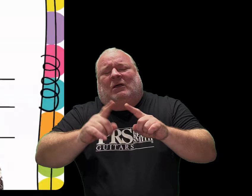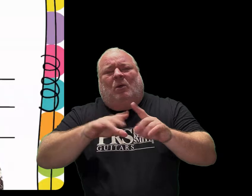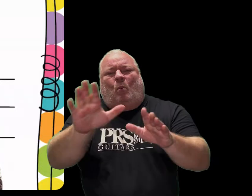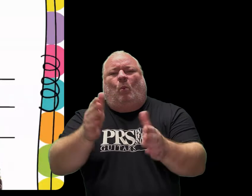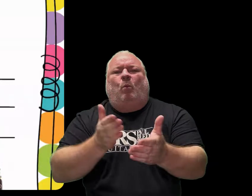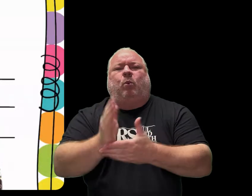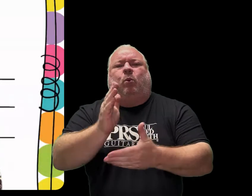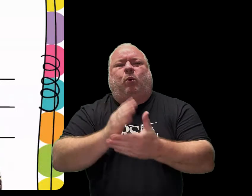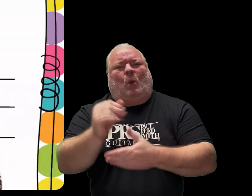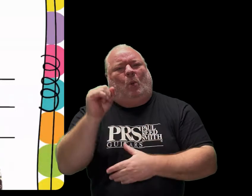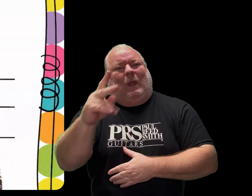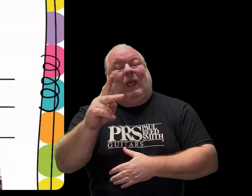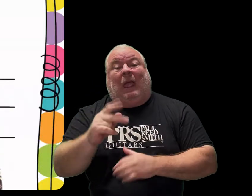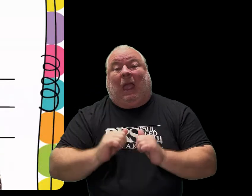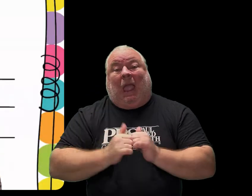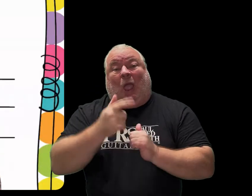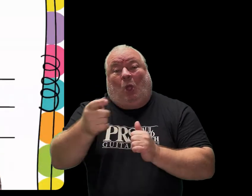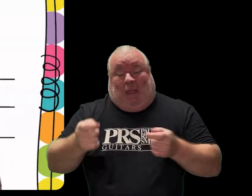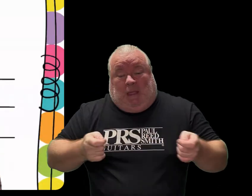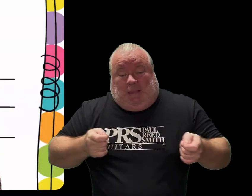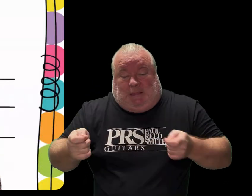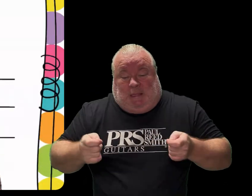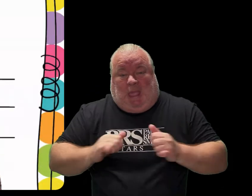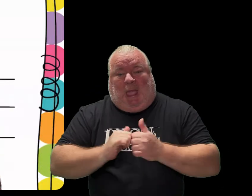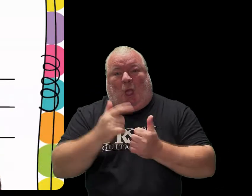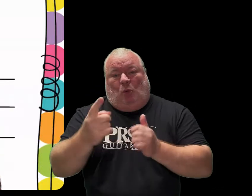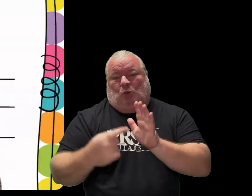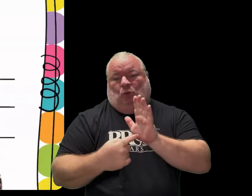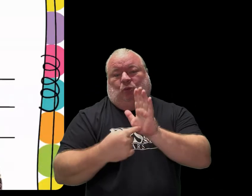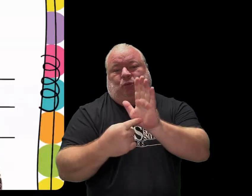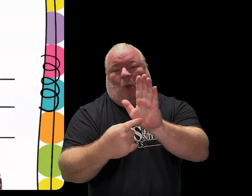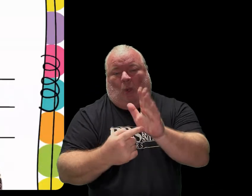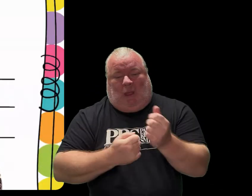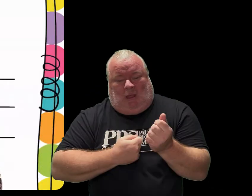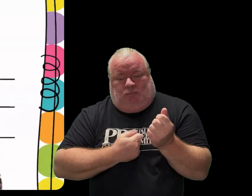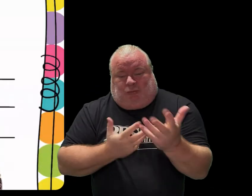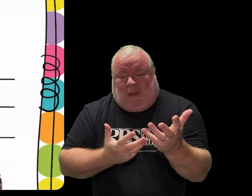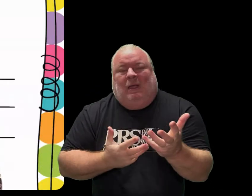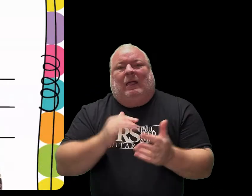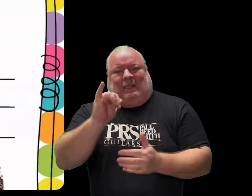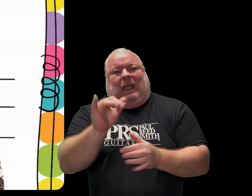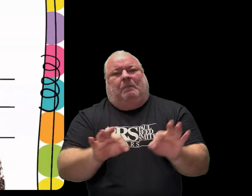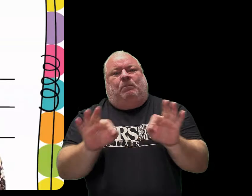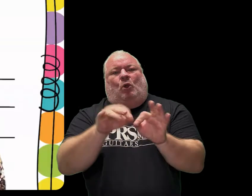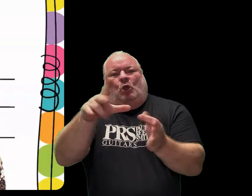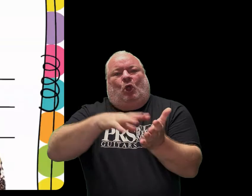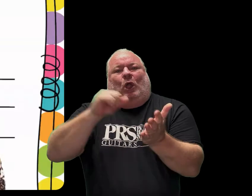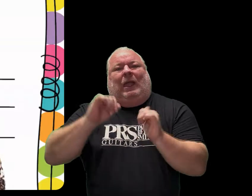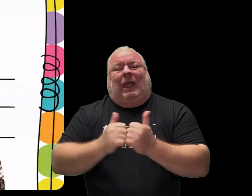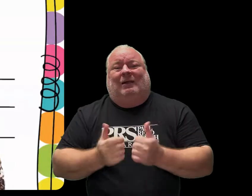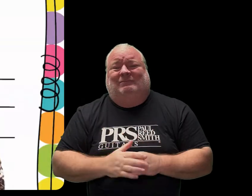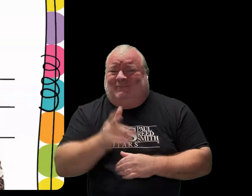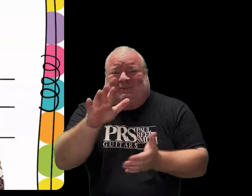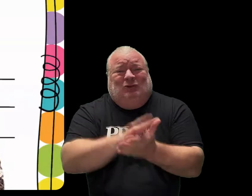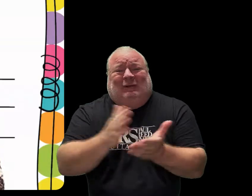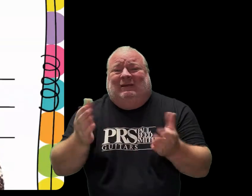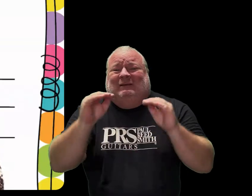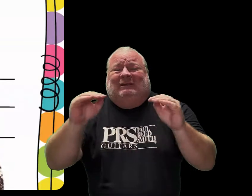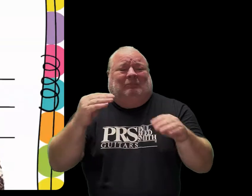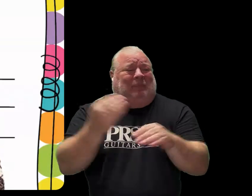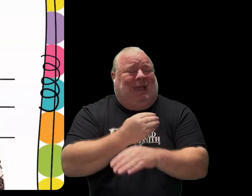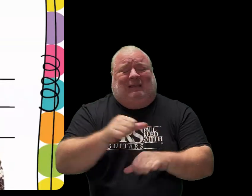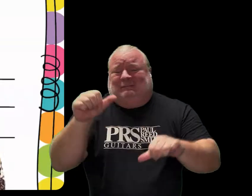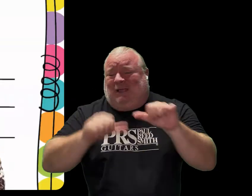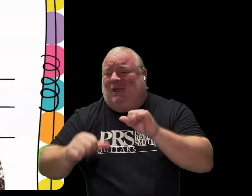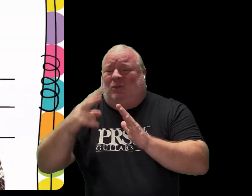It's just how we express them. That's what we need to learn. Here at school, we learn how to read and write, and we